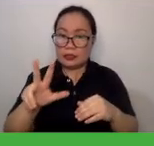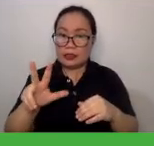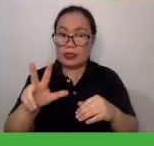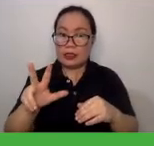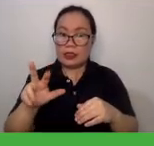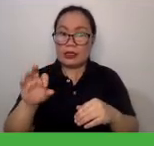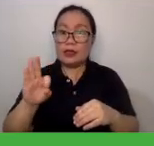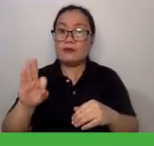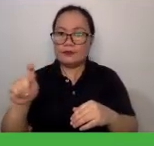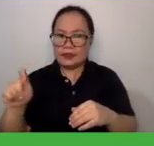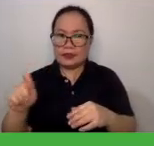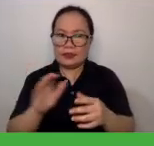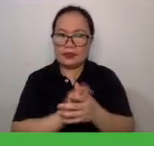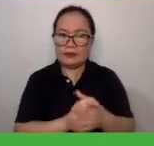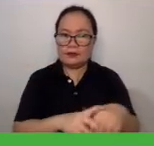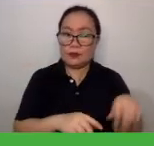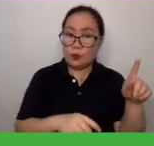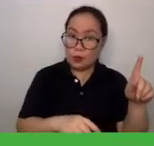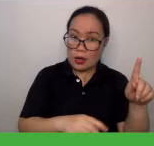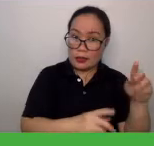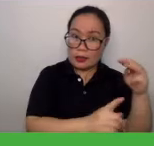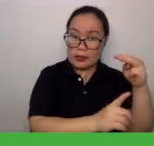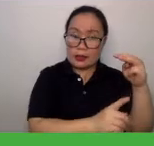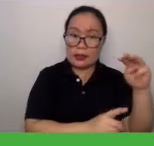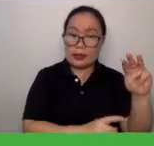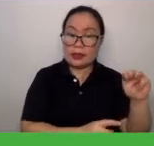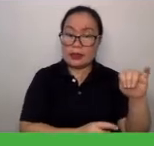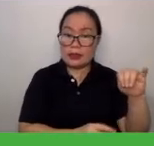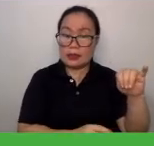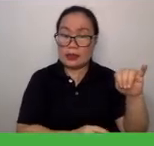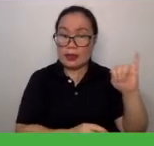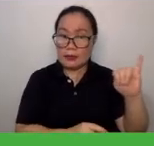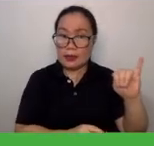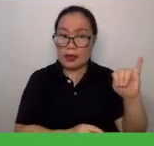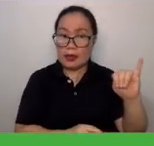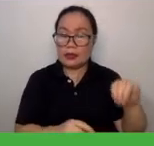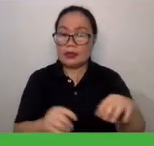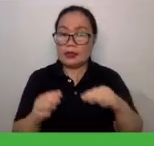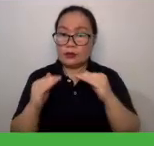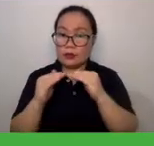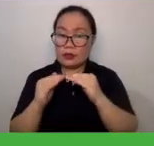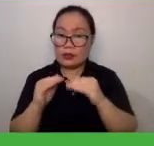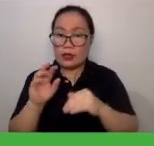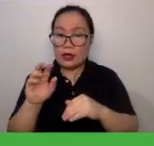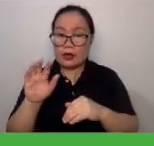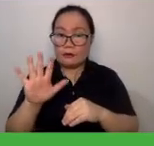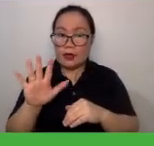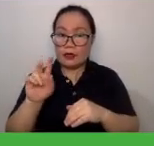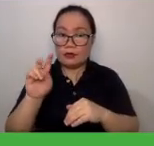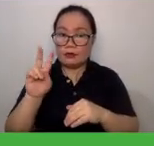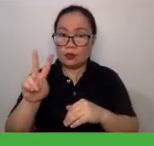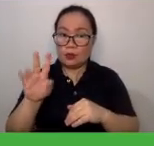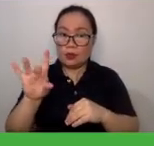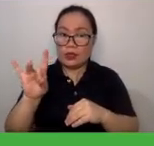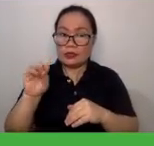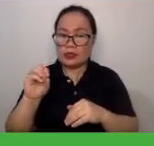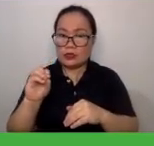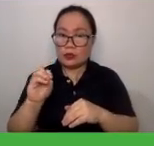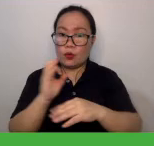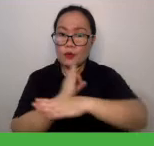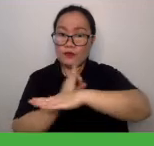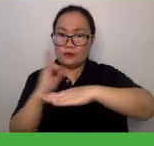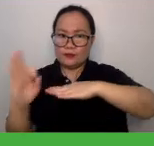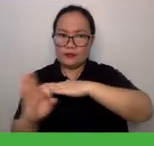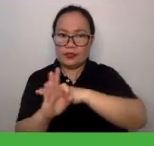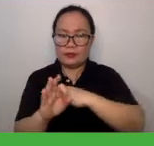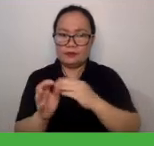that is equivalent to 5,280 feet. Now, by the way, meron tayong tinatawag din na nautical mile. Iba po yun.